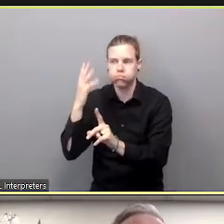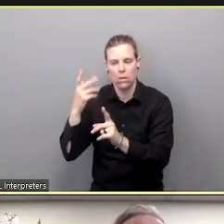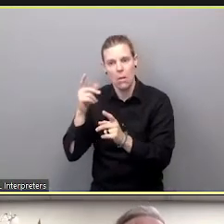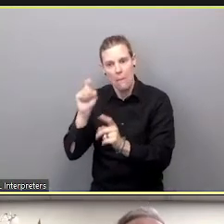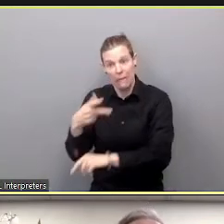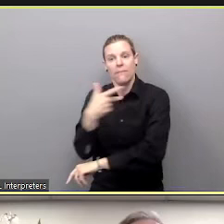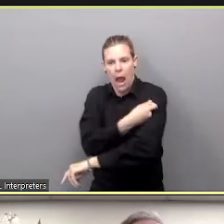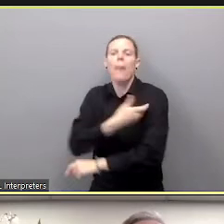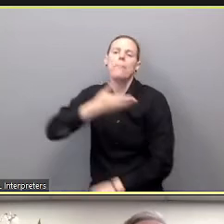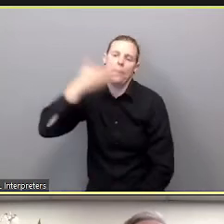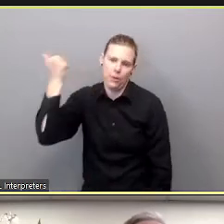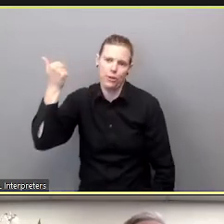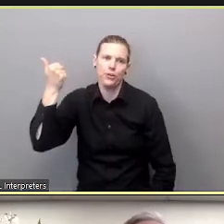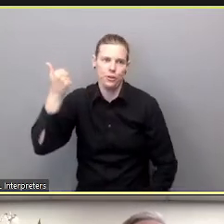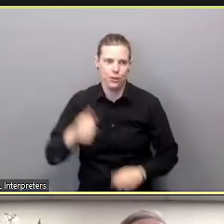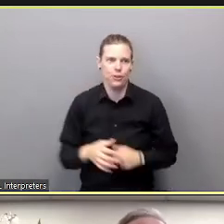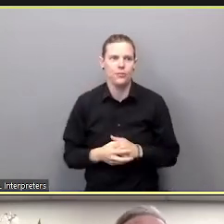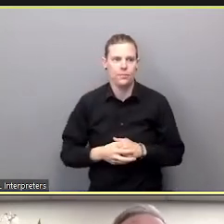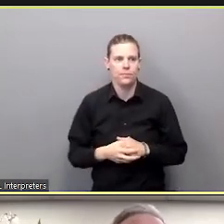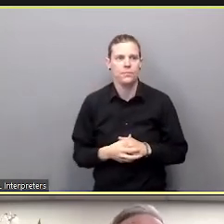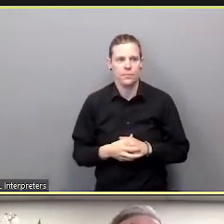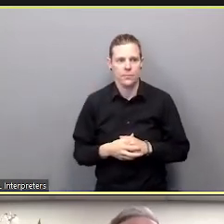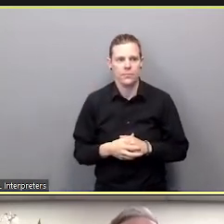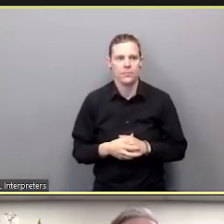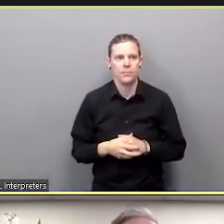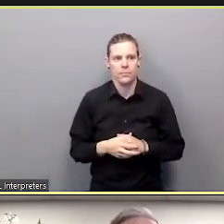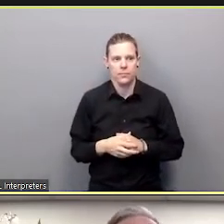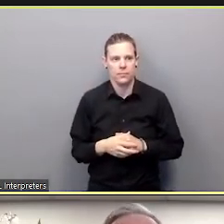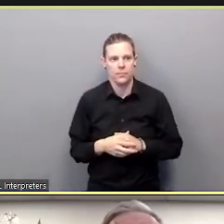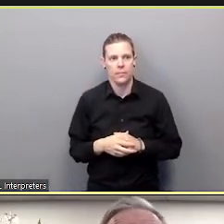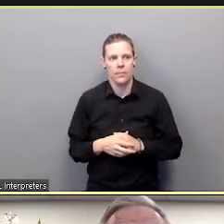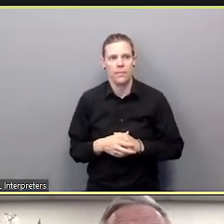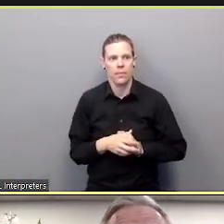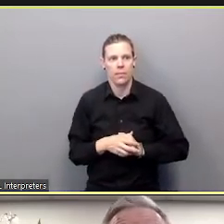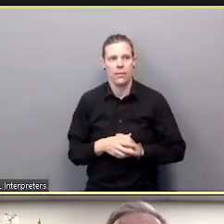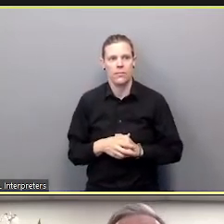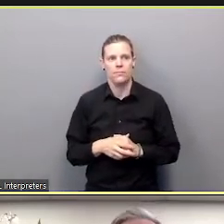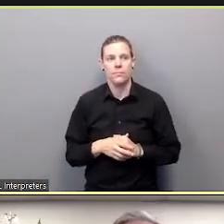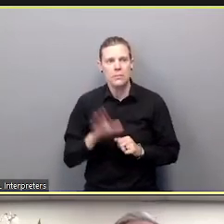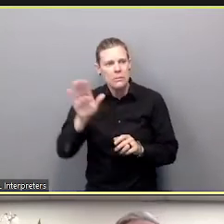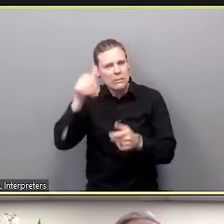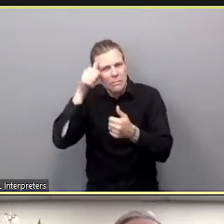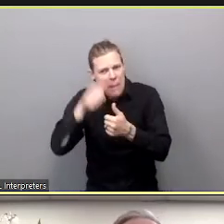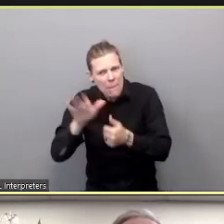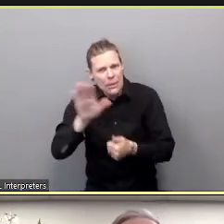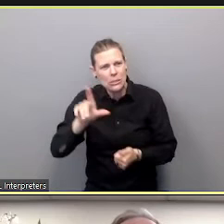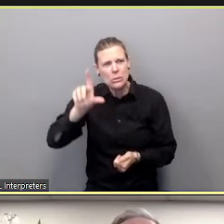as well, in the next month, we've got 20,500